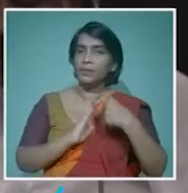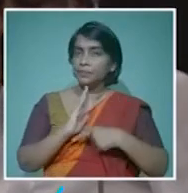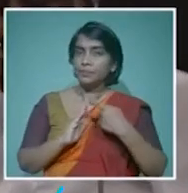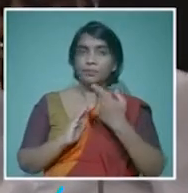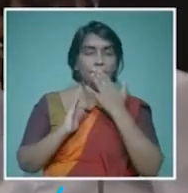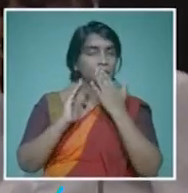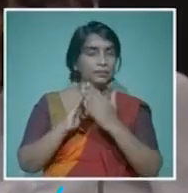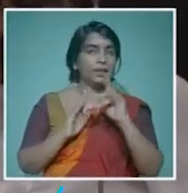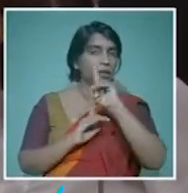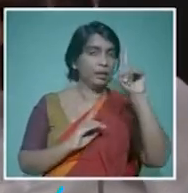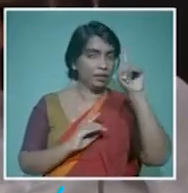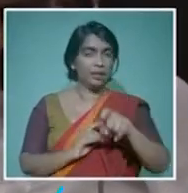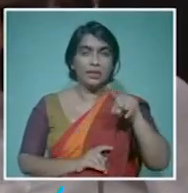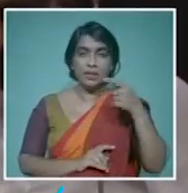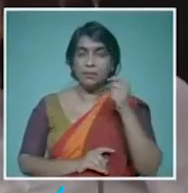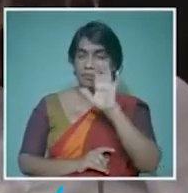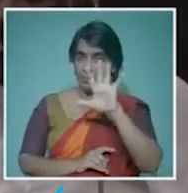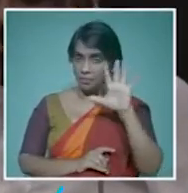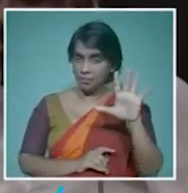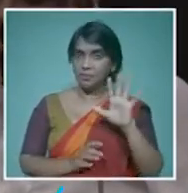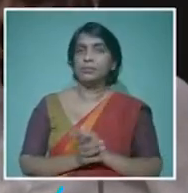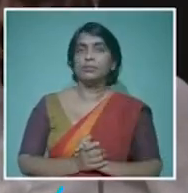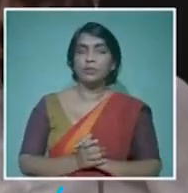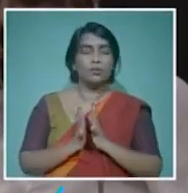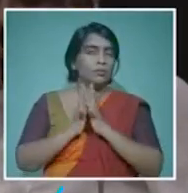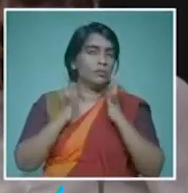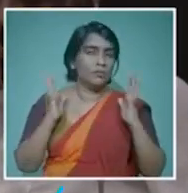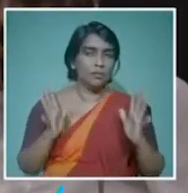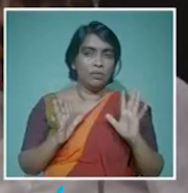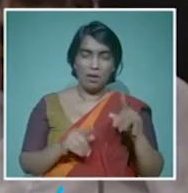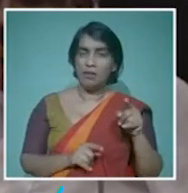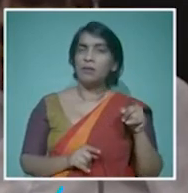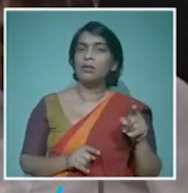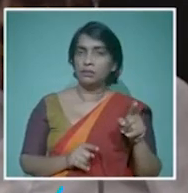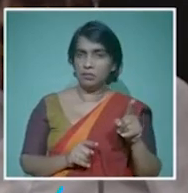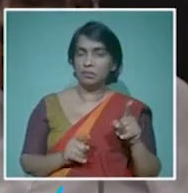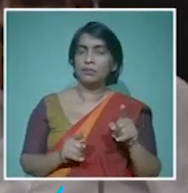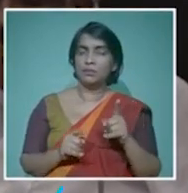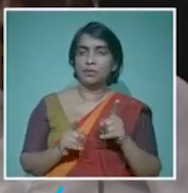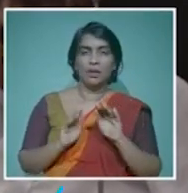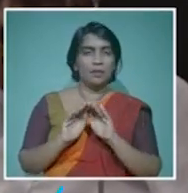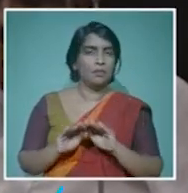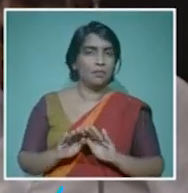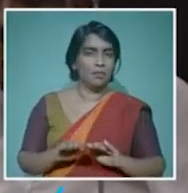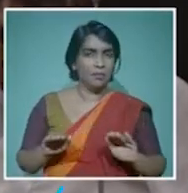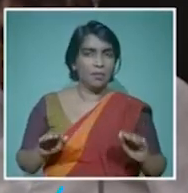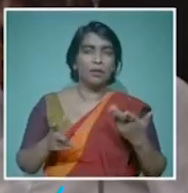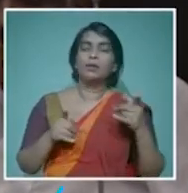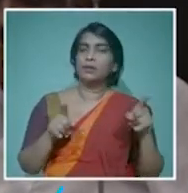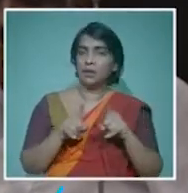Pasal Dahada Sekasi Panaspahaka, Atibahutarati in a Pratamika Saha